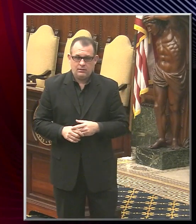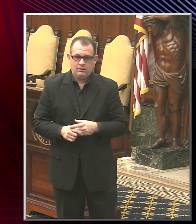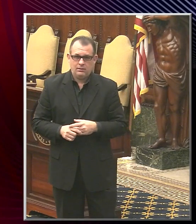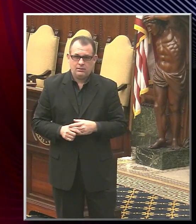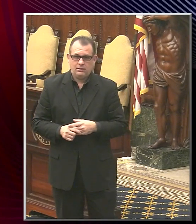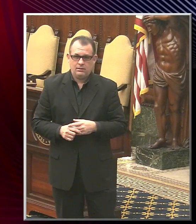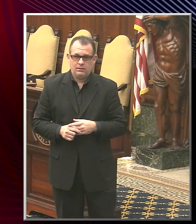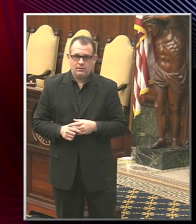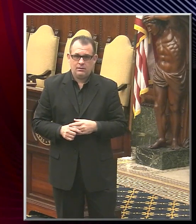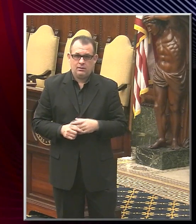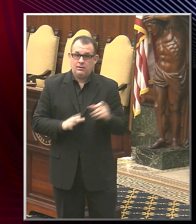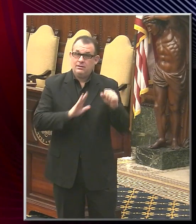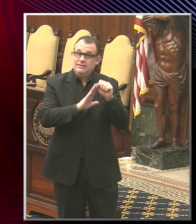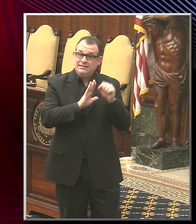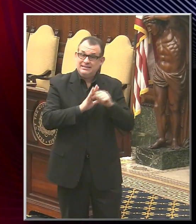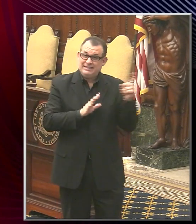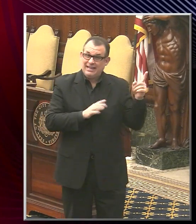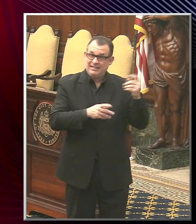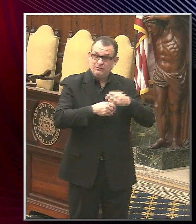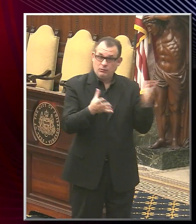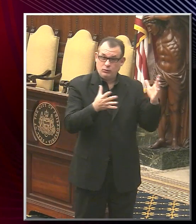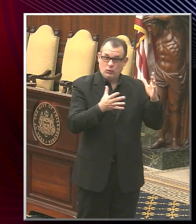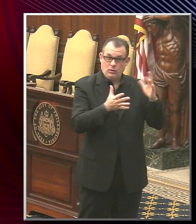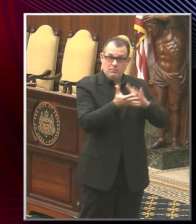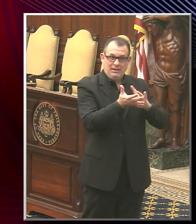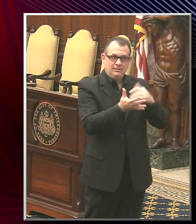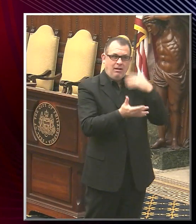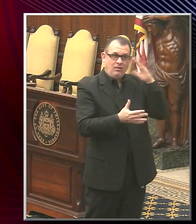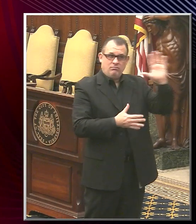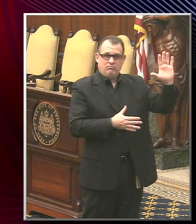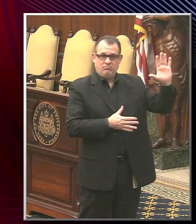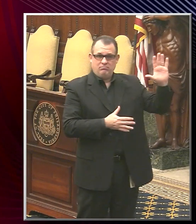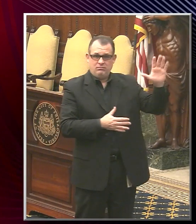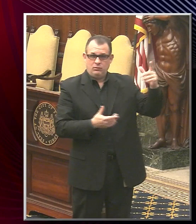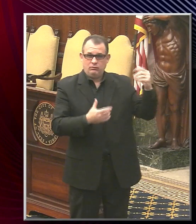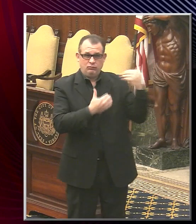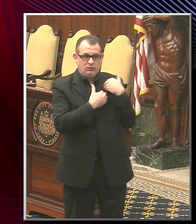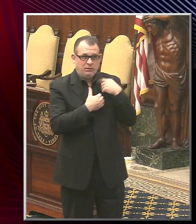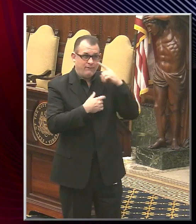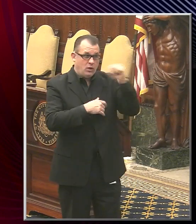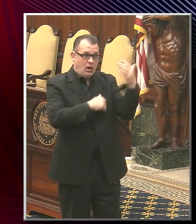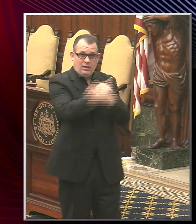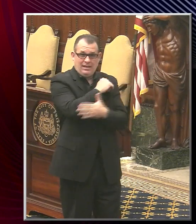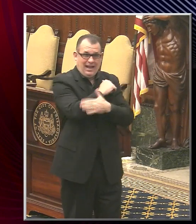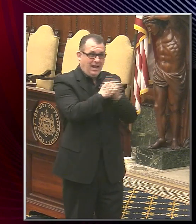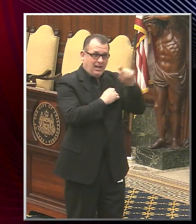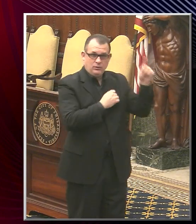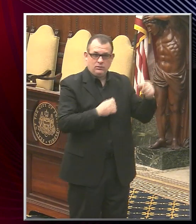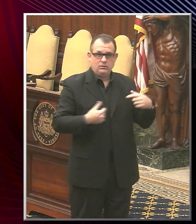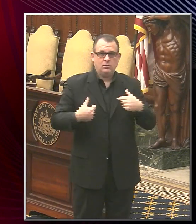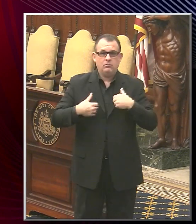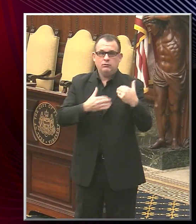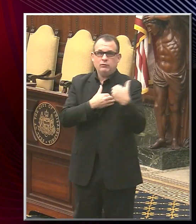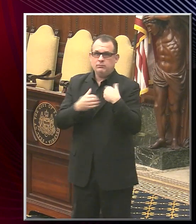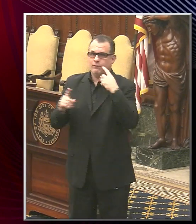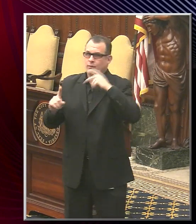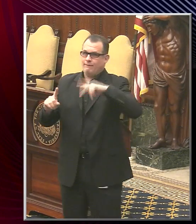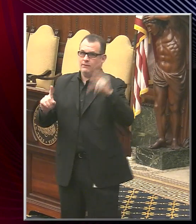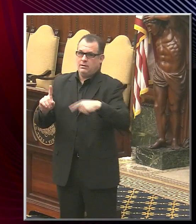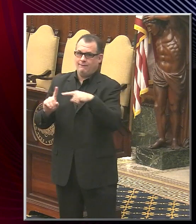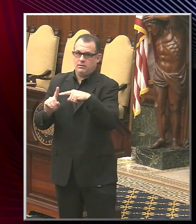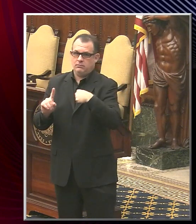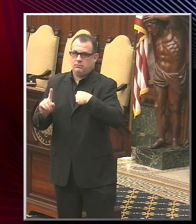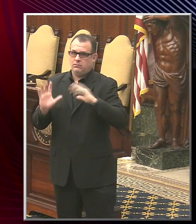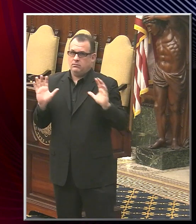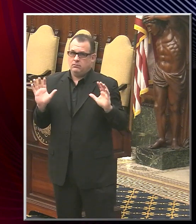much details about how the state is going to distribute the vaccine because they're responsible for every other county. We're only responsible for Philadelphia. So again, what I've said about